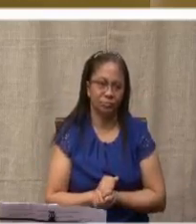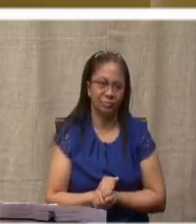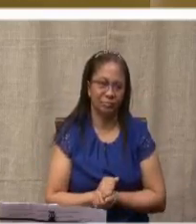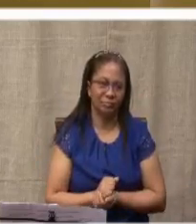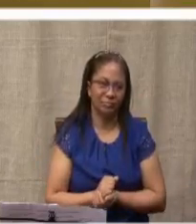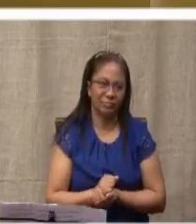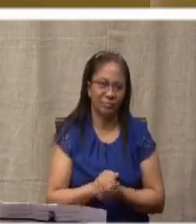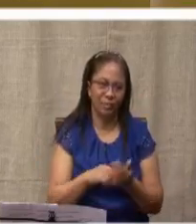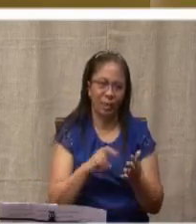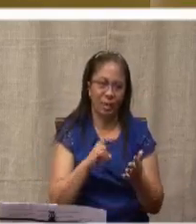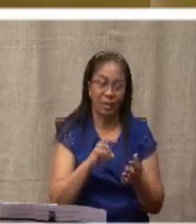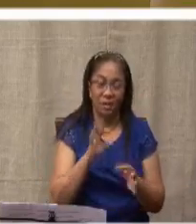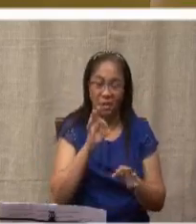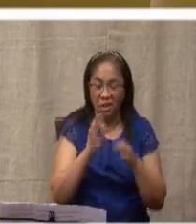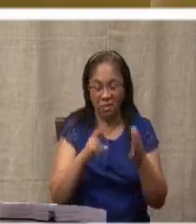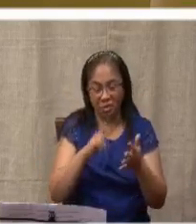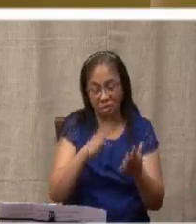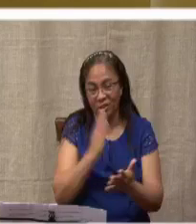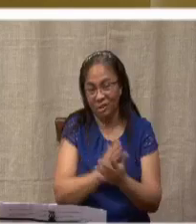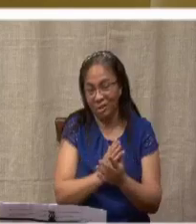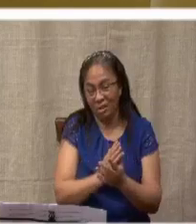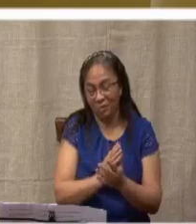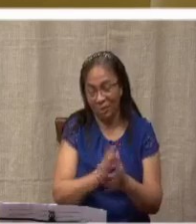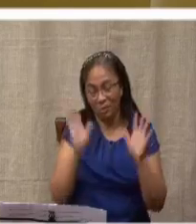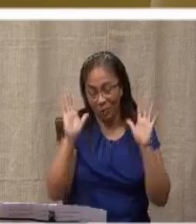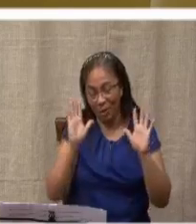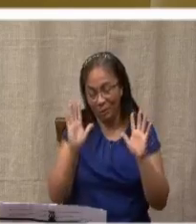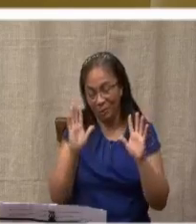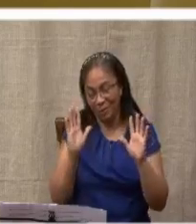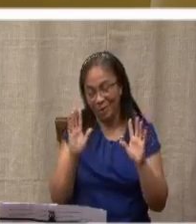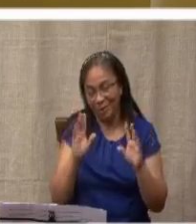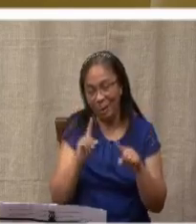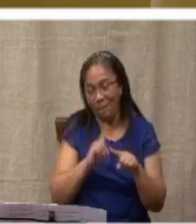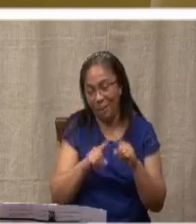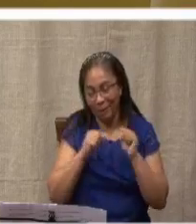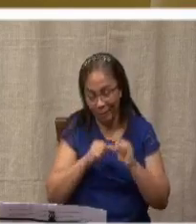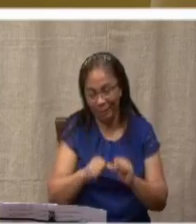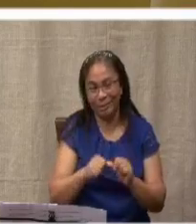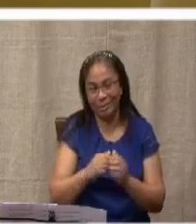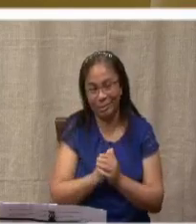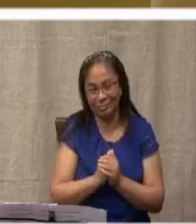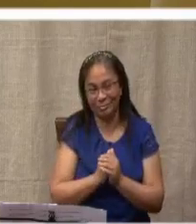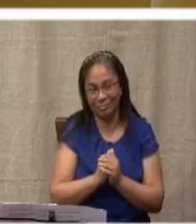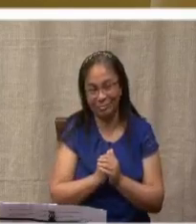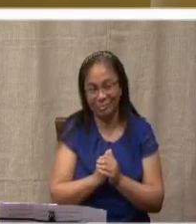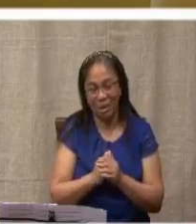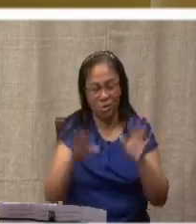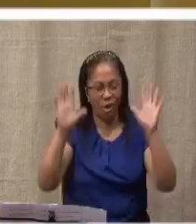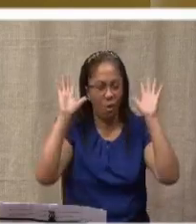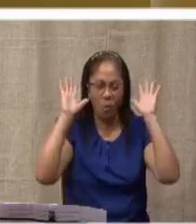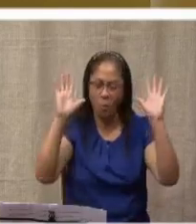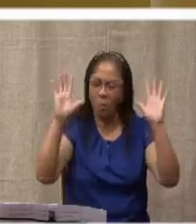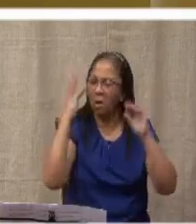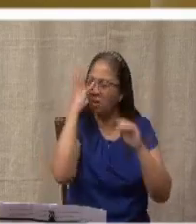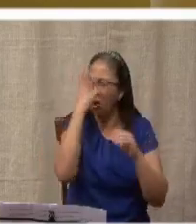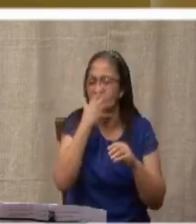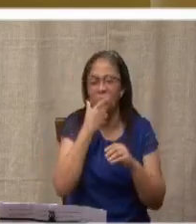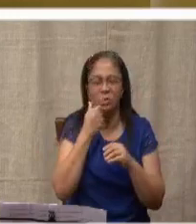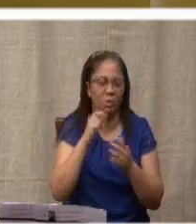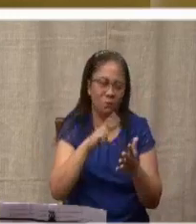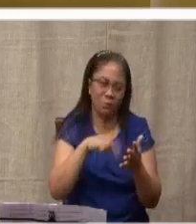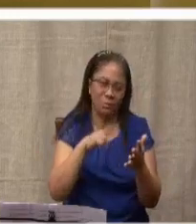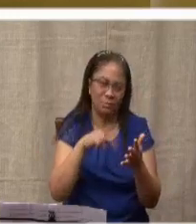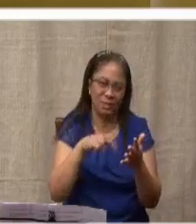and if the text had stopped there it would have been wonderful enough and a beautiful text a magnificent exhibit that stopped